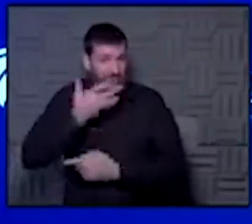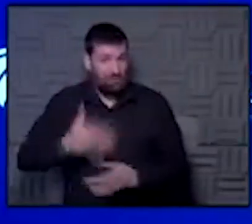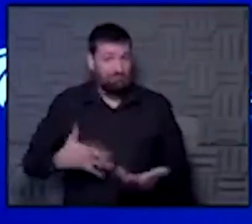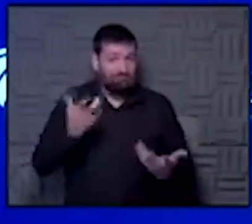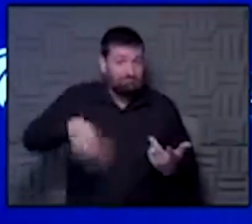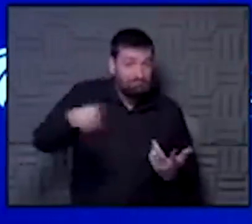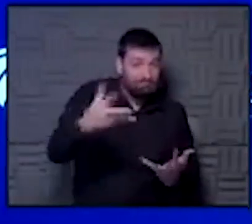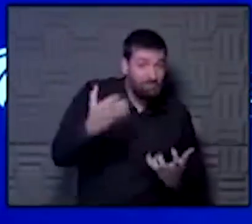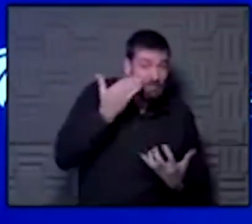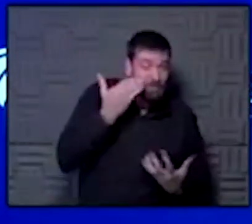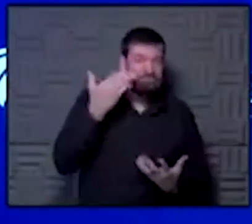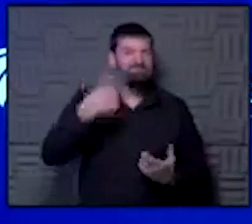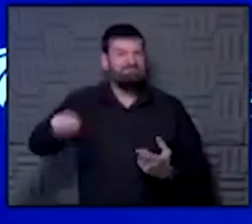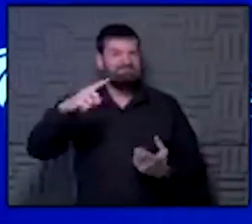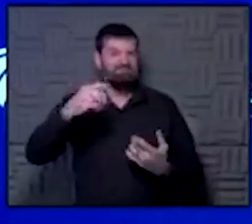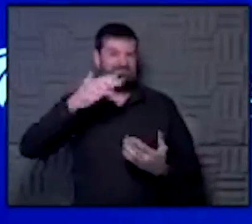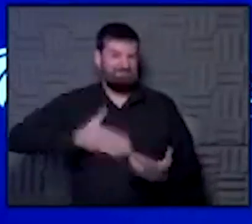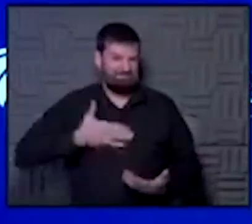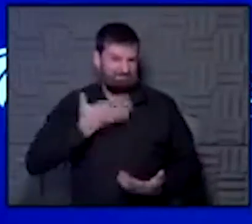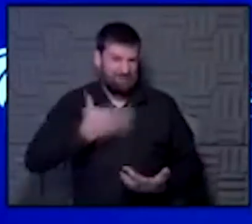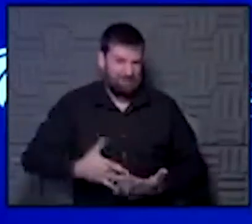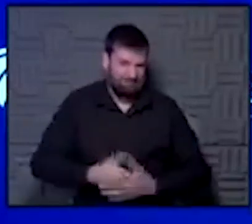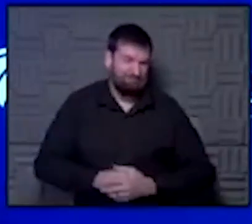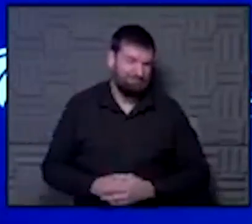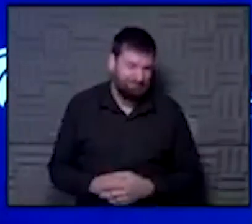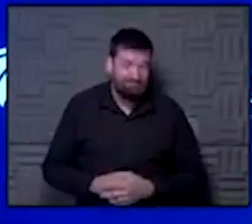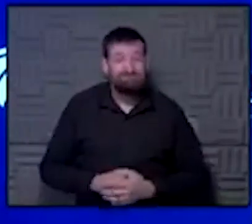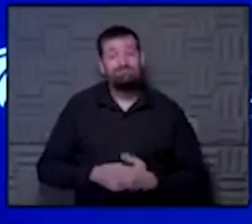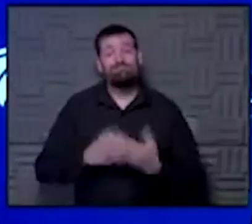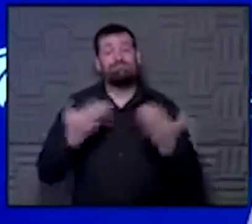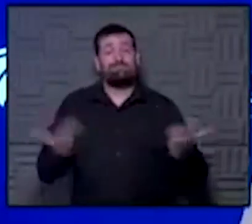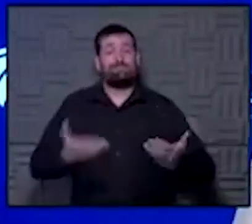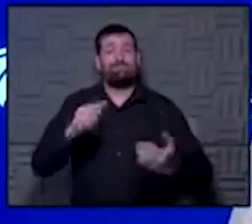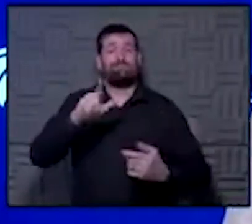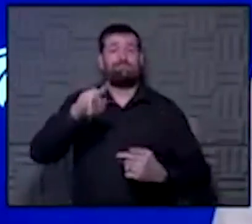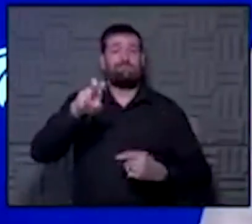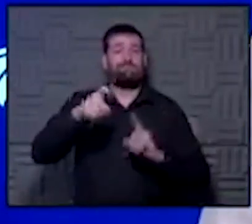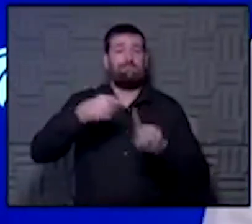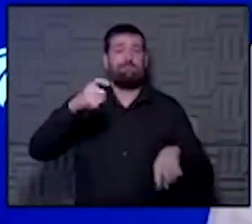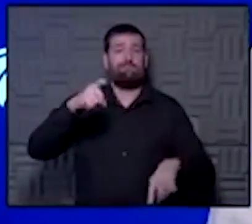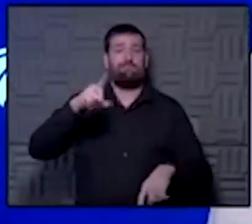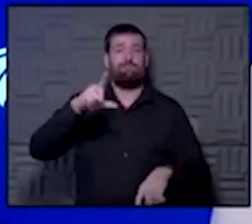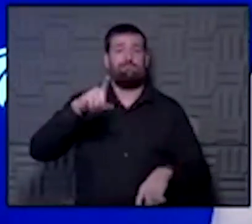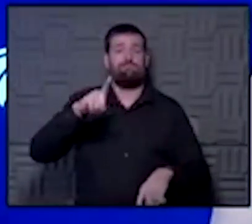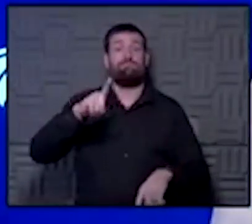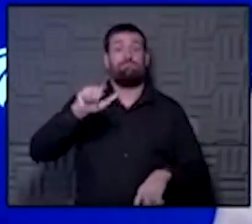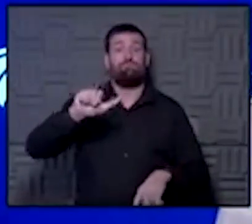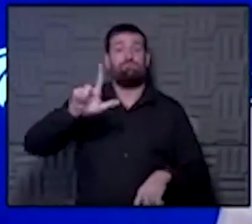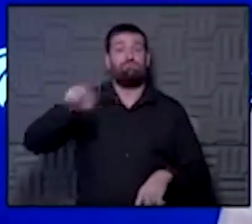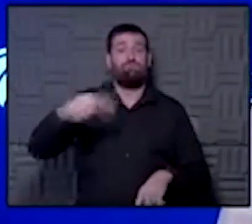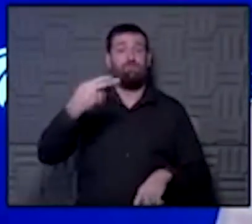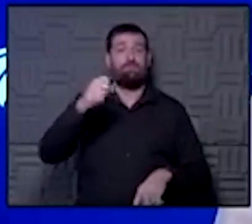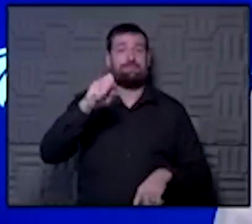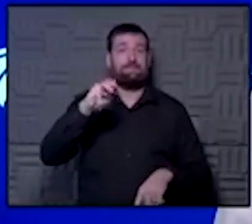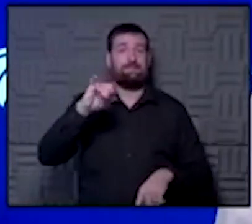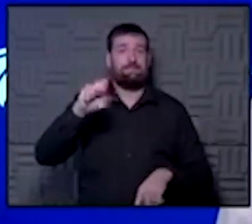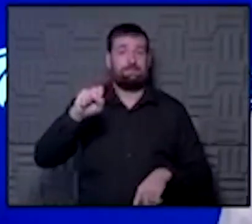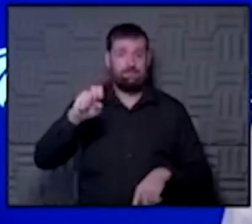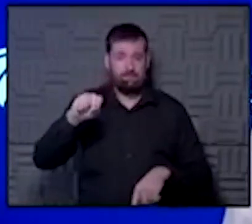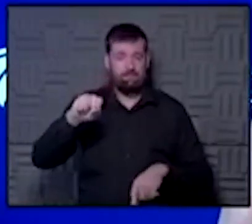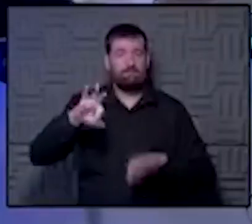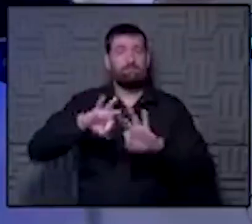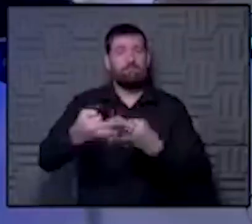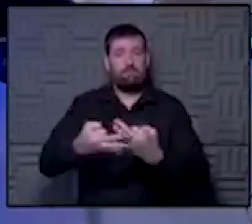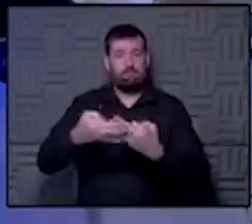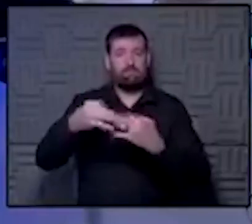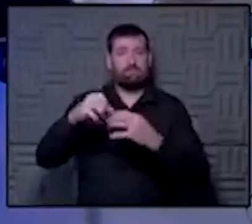know. Happy birthday, sister, if you're out there. And we're broadcasting live to you, with you from the Adolph Simons Family Studio,